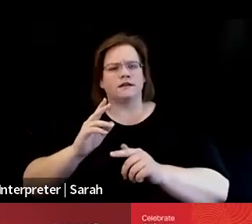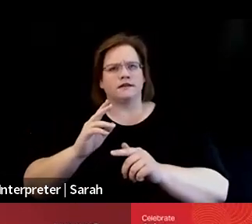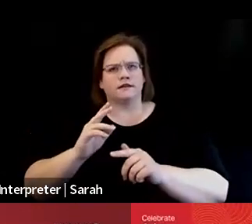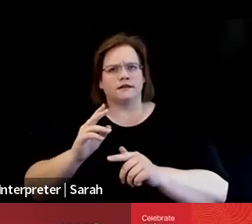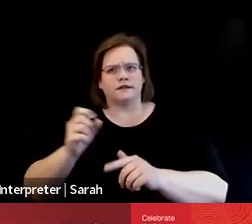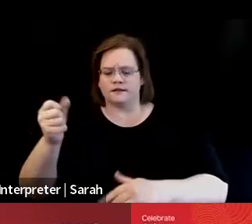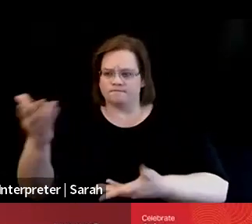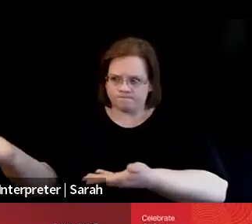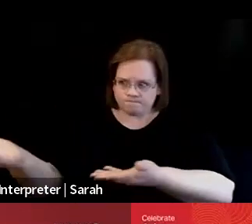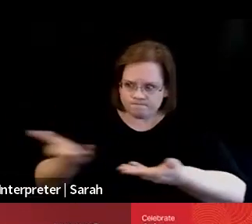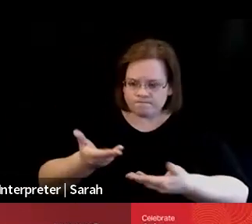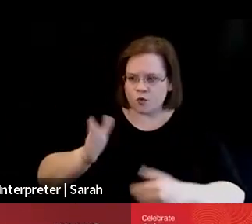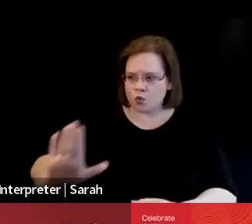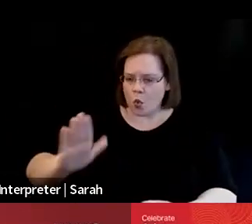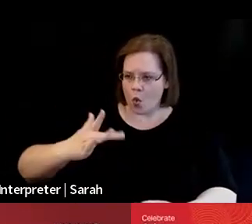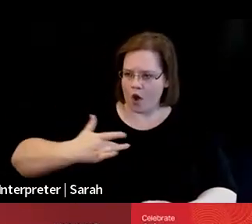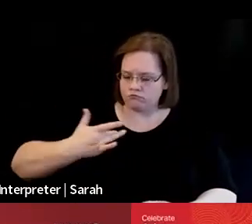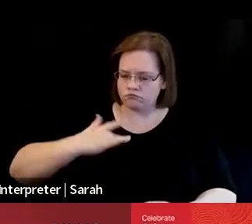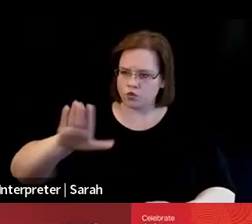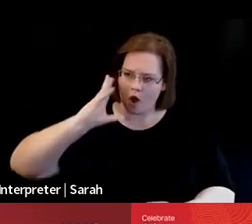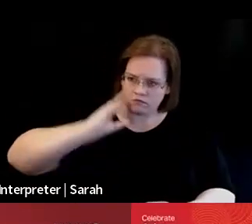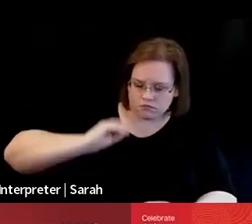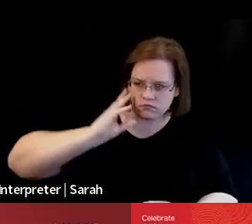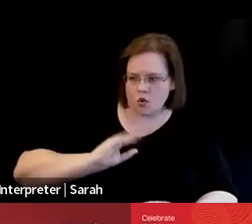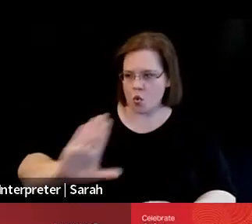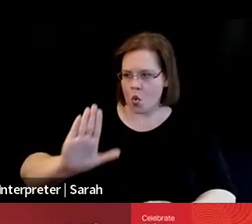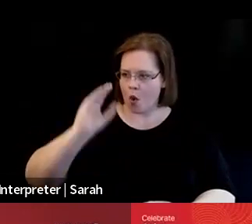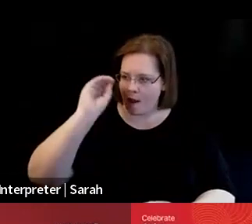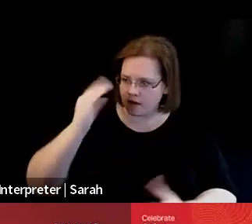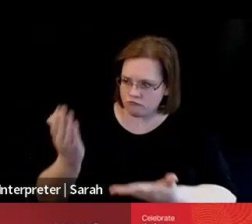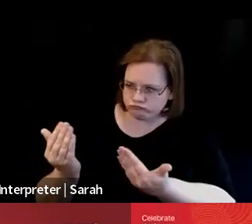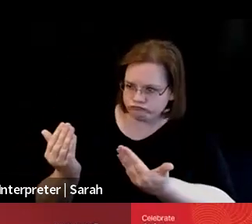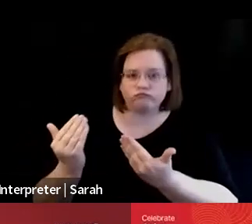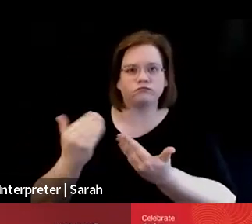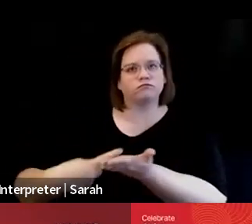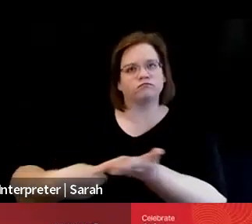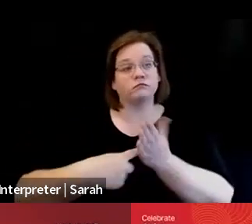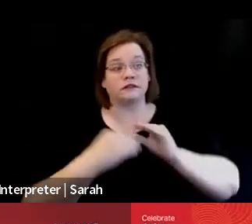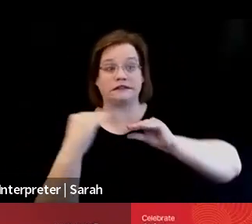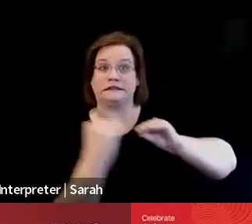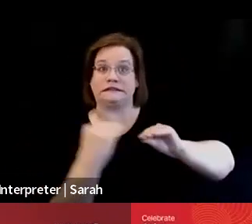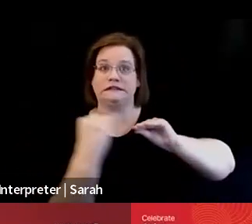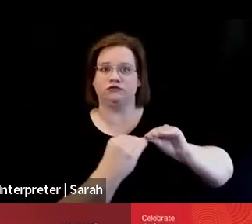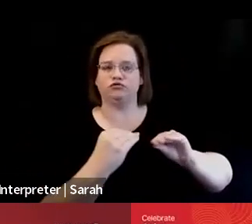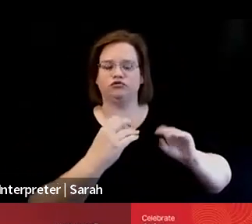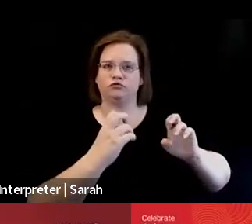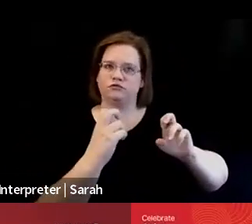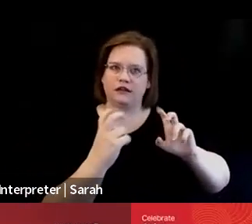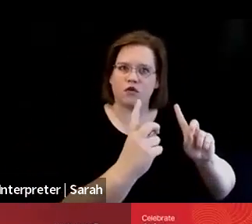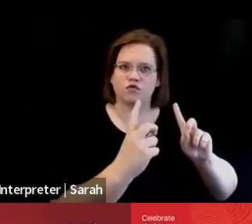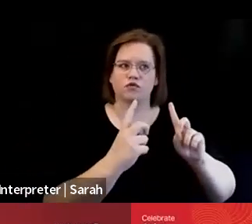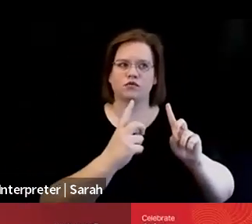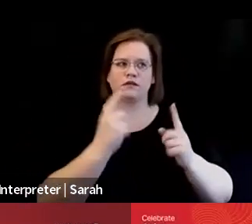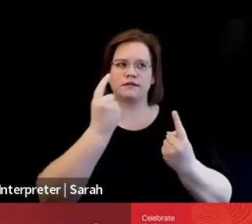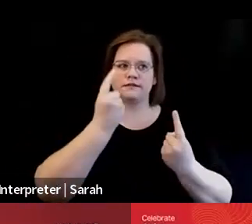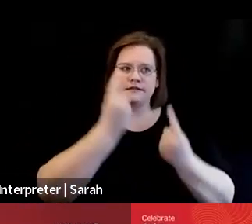to the table. So when there's organizational initiatives, we can sit at the table and start teaching or educating others on